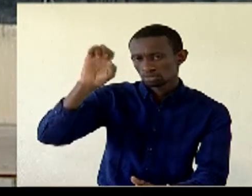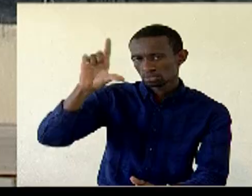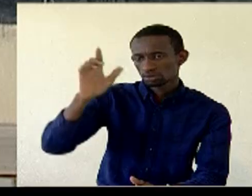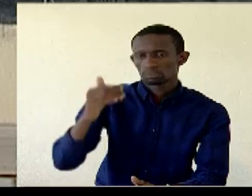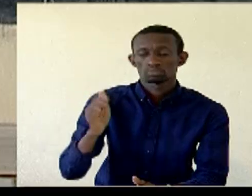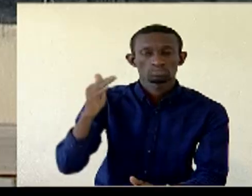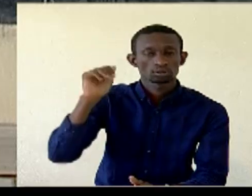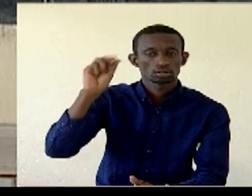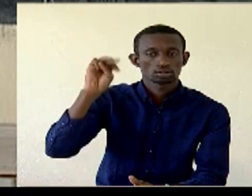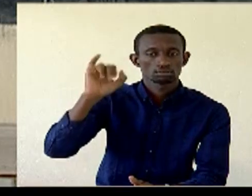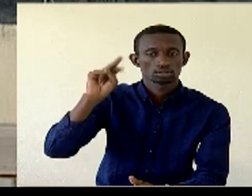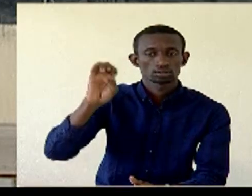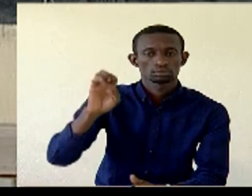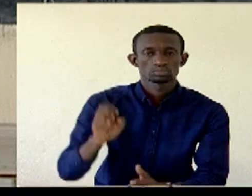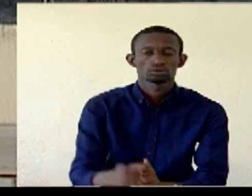of the phenylamine,